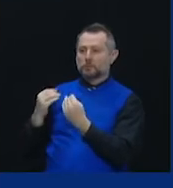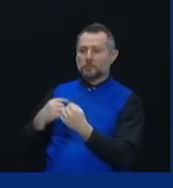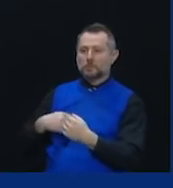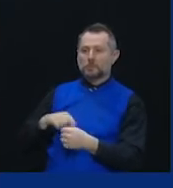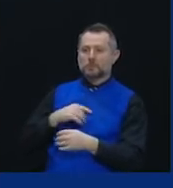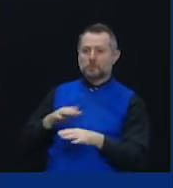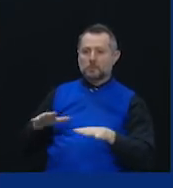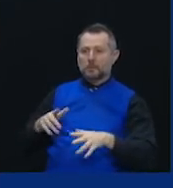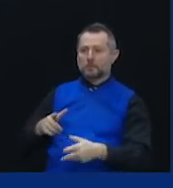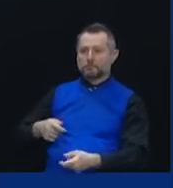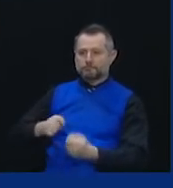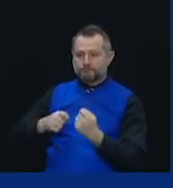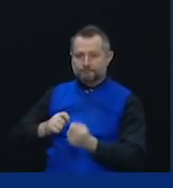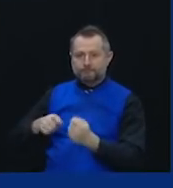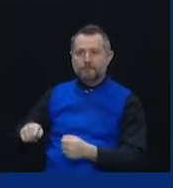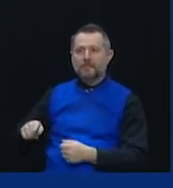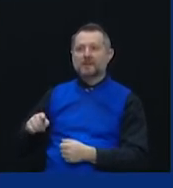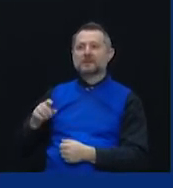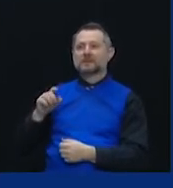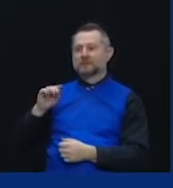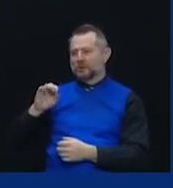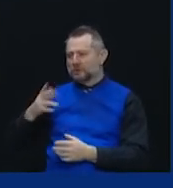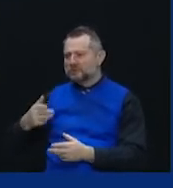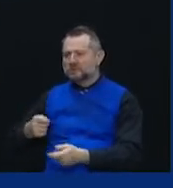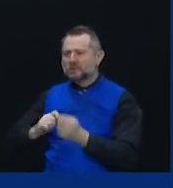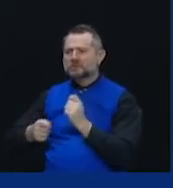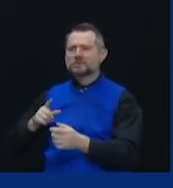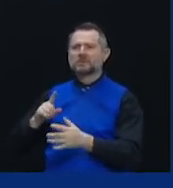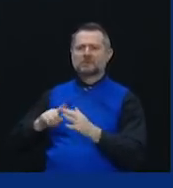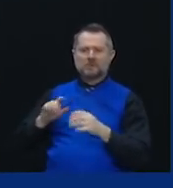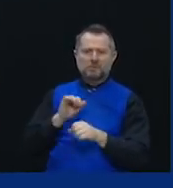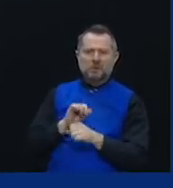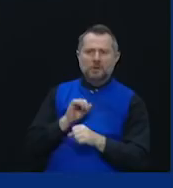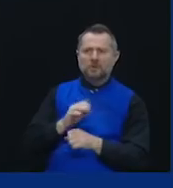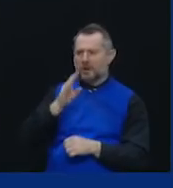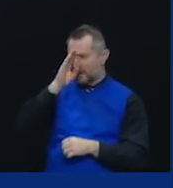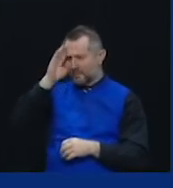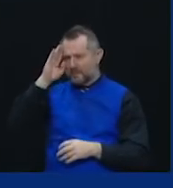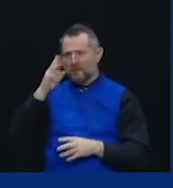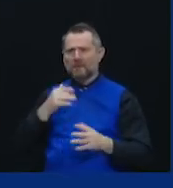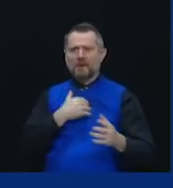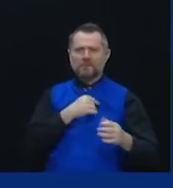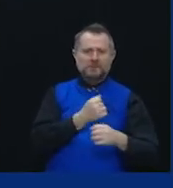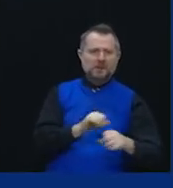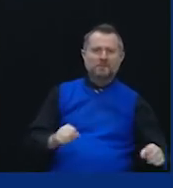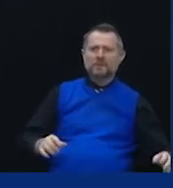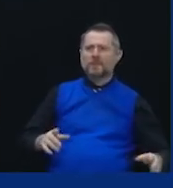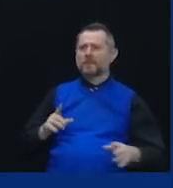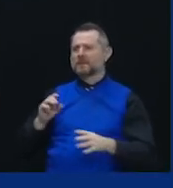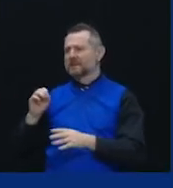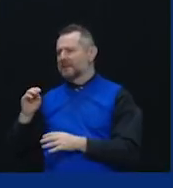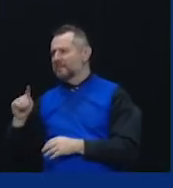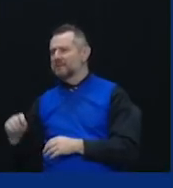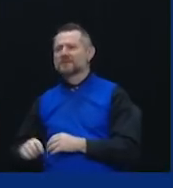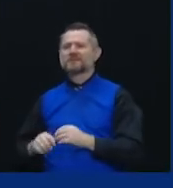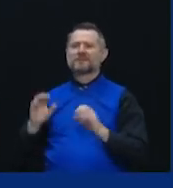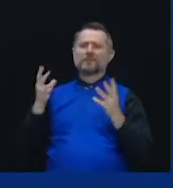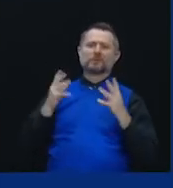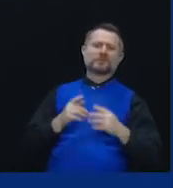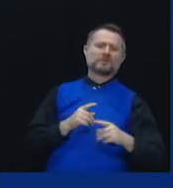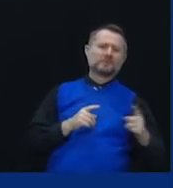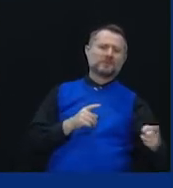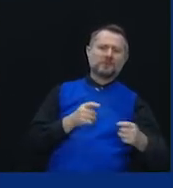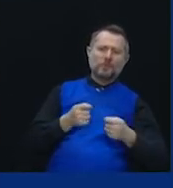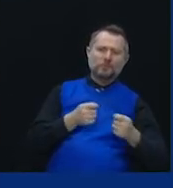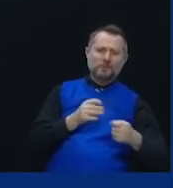ditches, they worked in hospitals to make sure that we were safe and in good health, EMTs. They drove our buses,